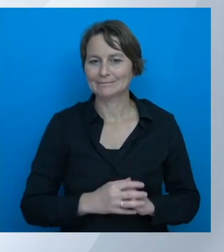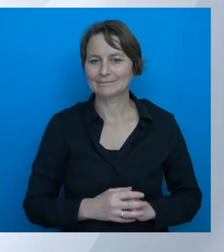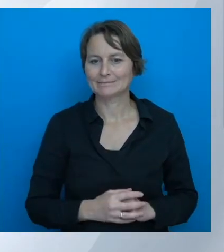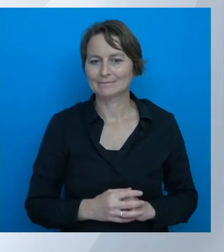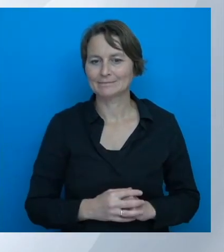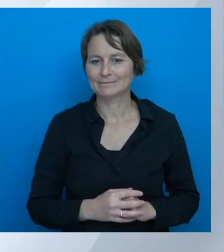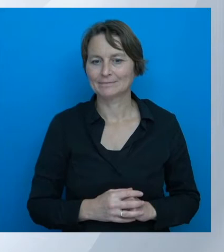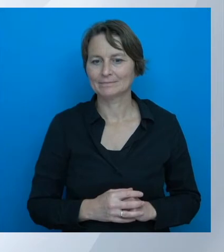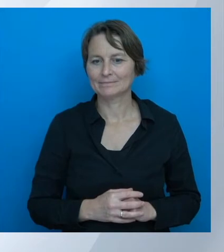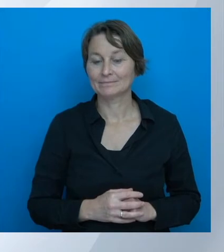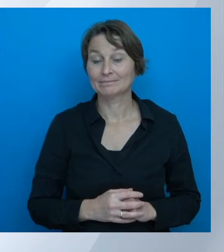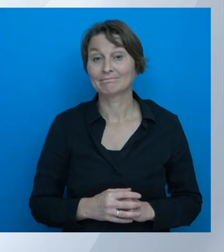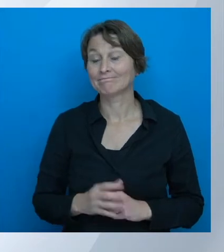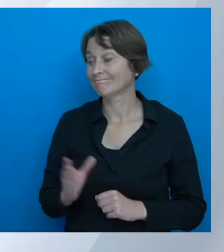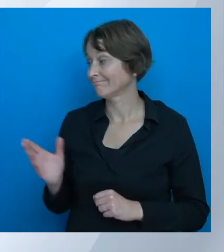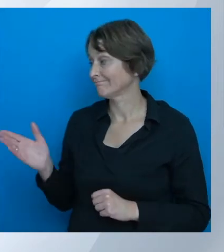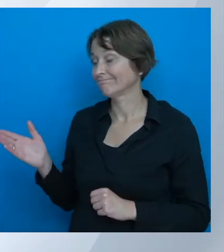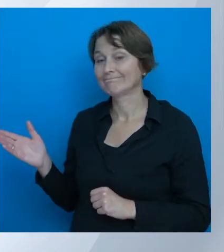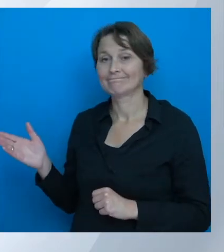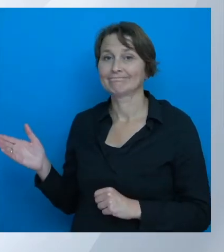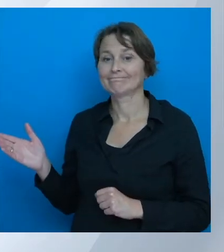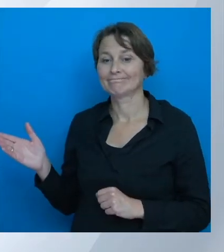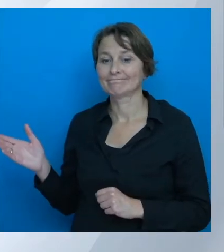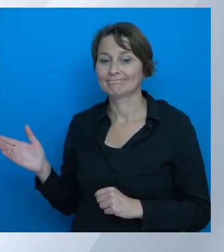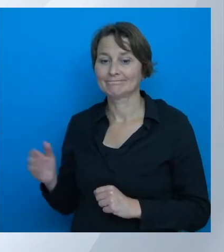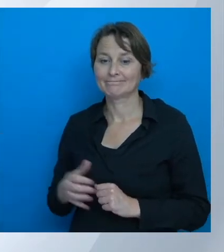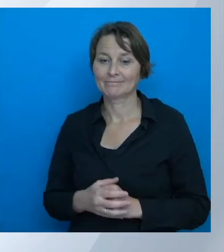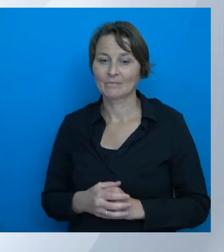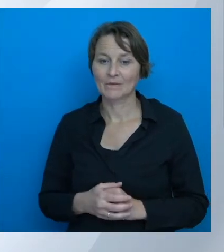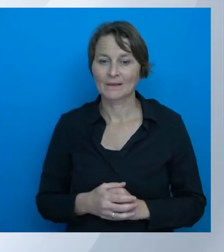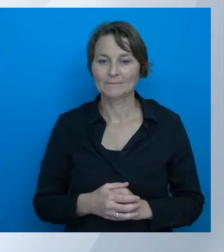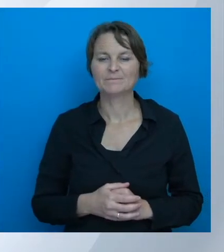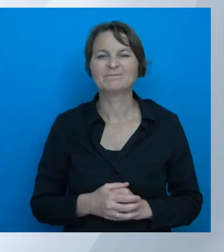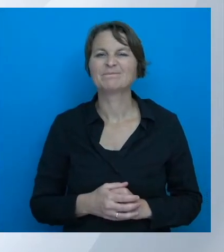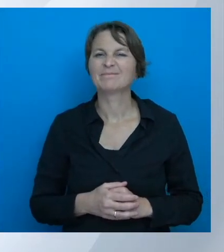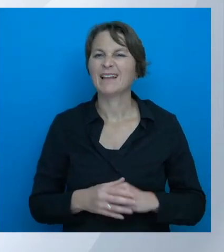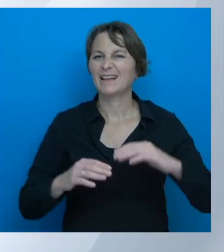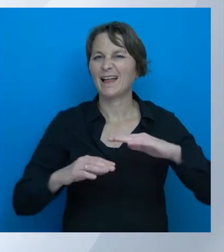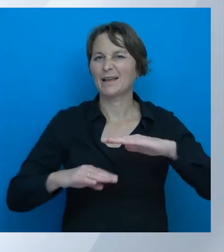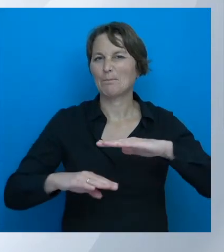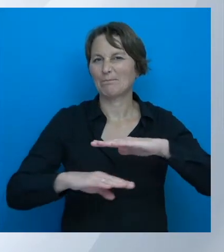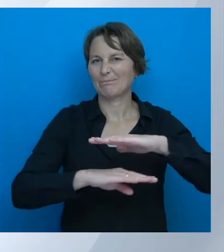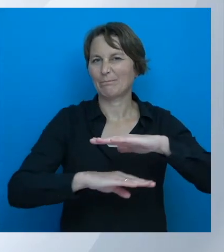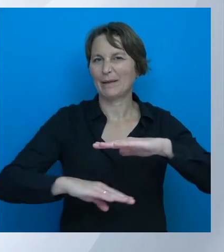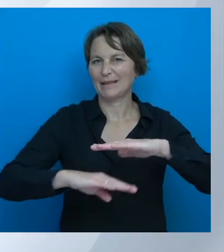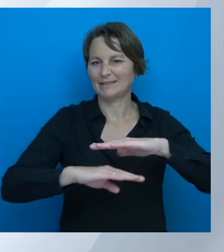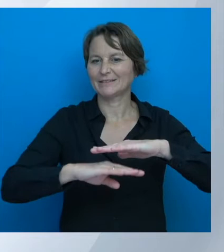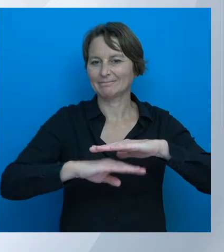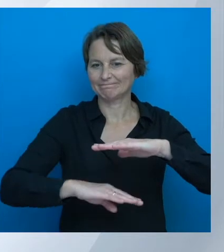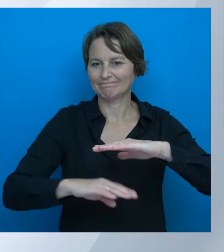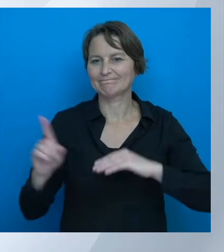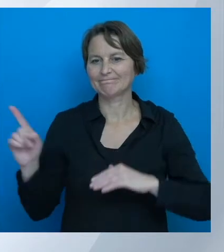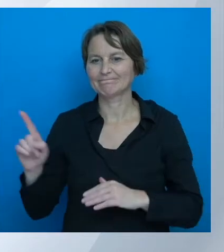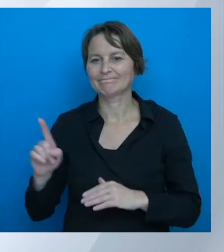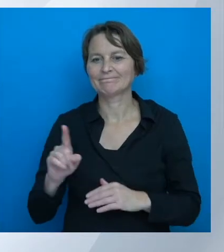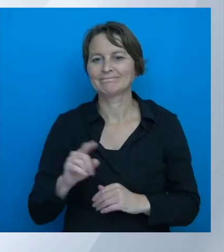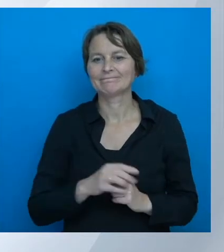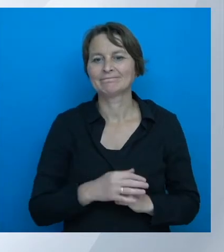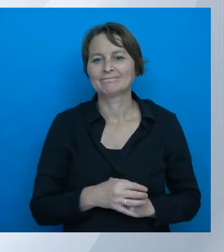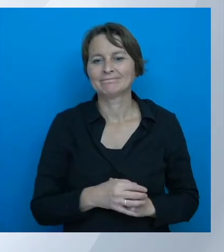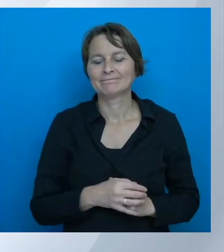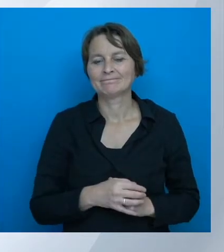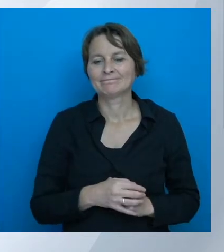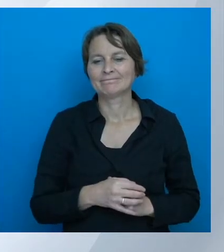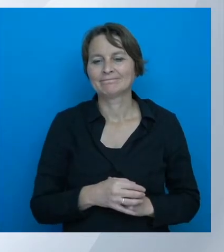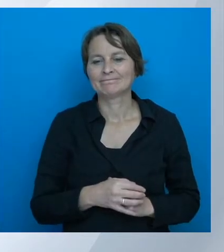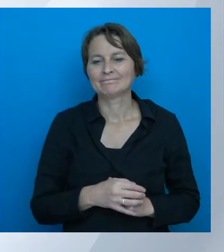So that is our to base 64 string, and we're going to be using that here, to base 64. And we're going to need to